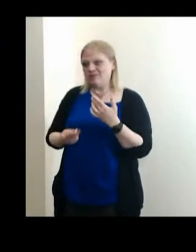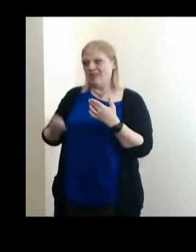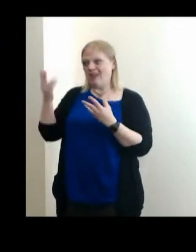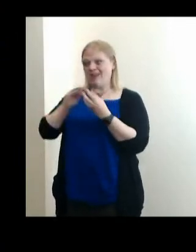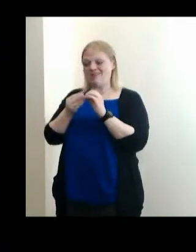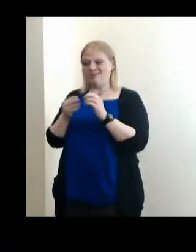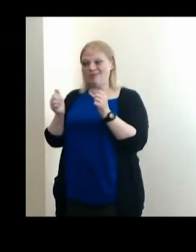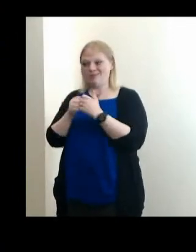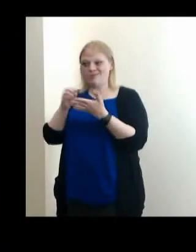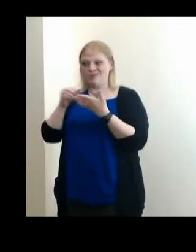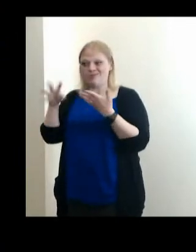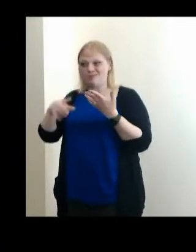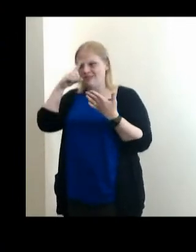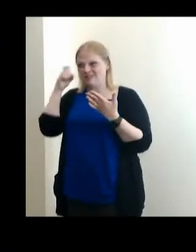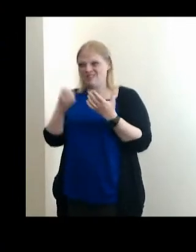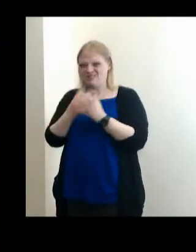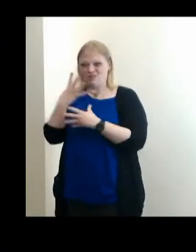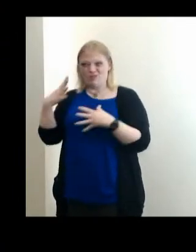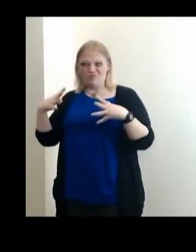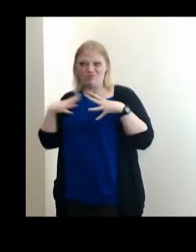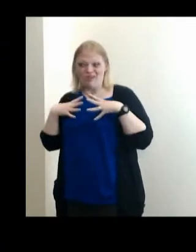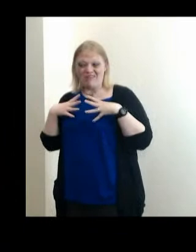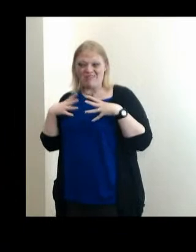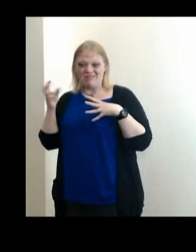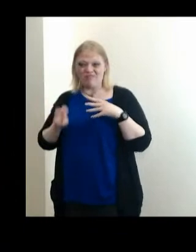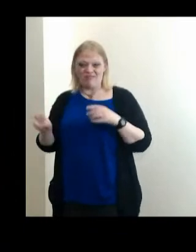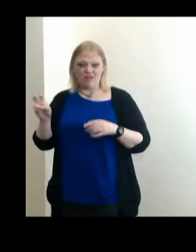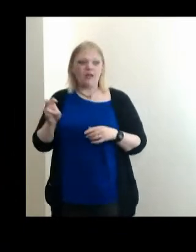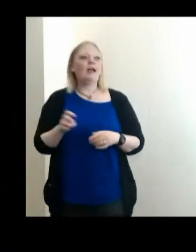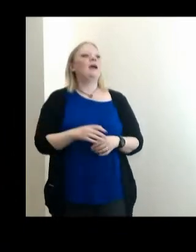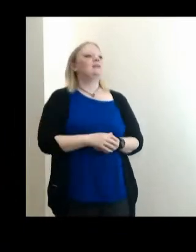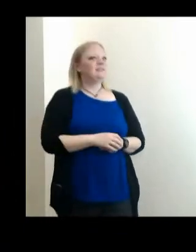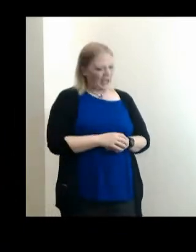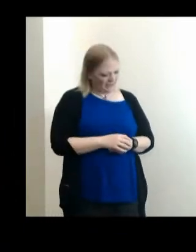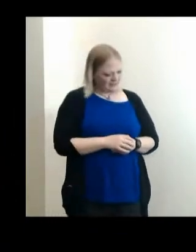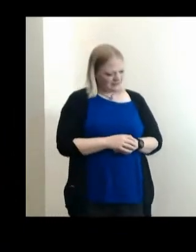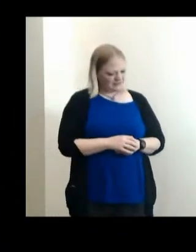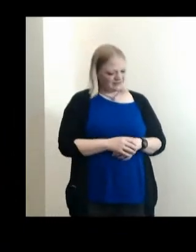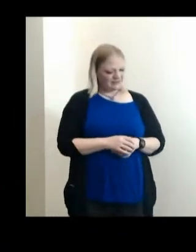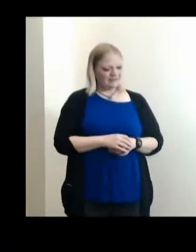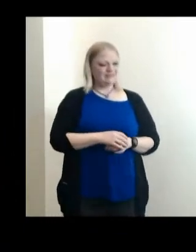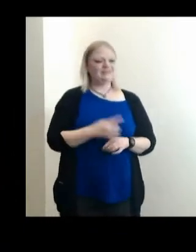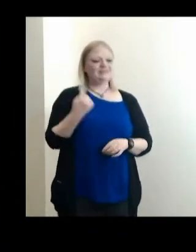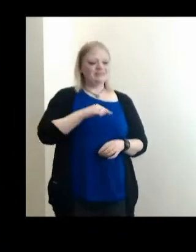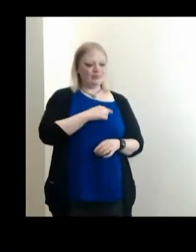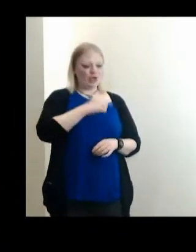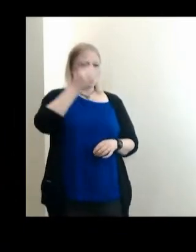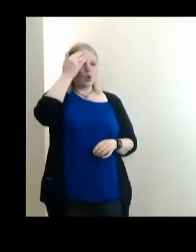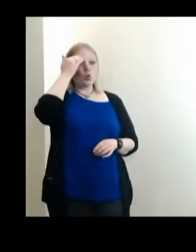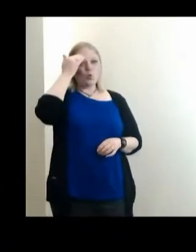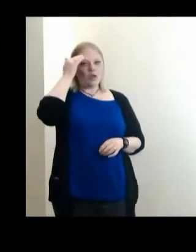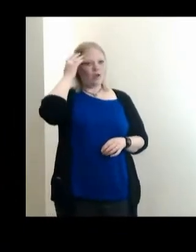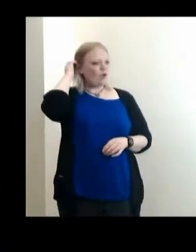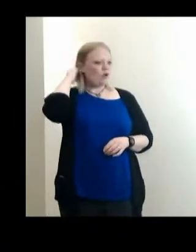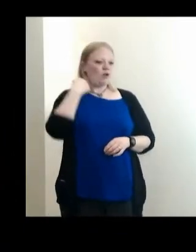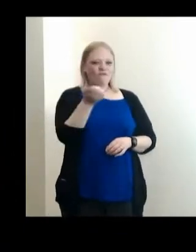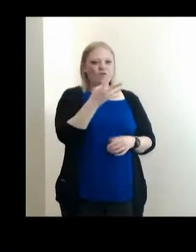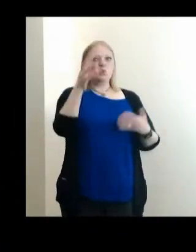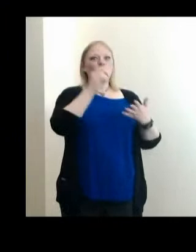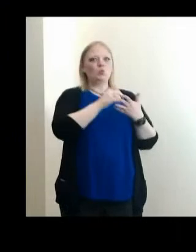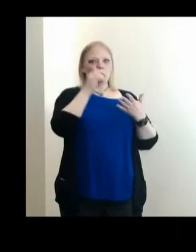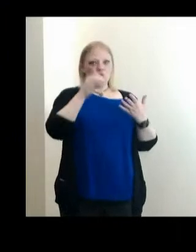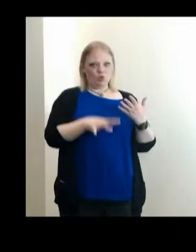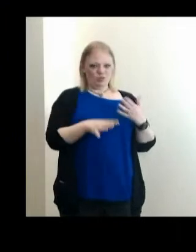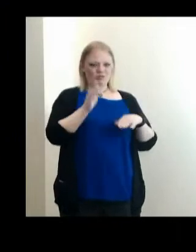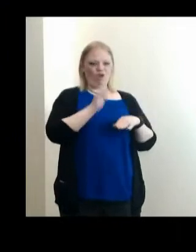among students is because of spring break or travel? Yes. We are aware of quite a number of students who